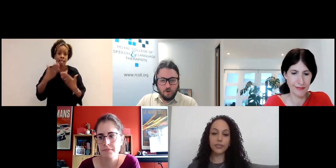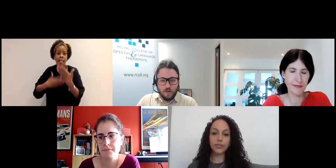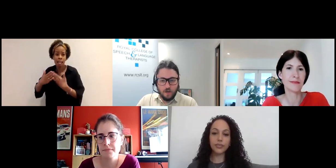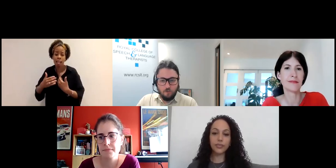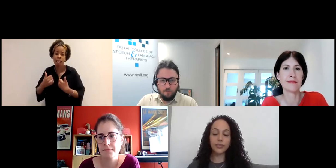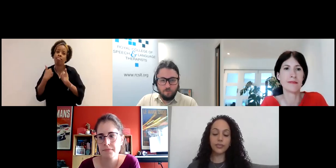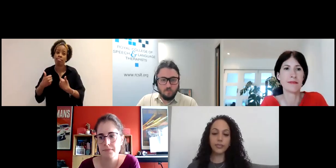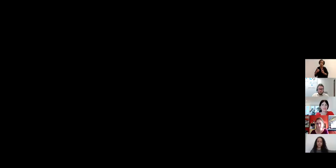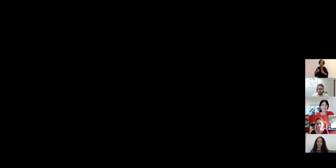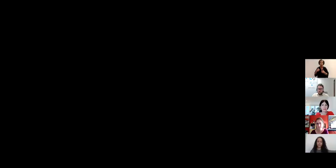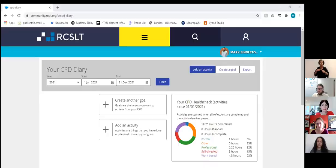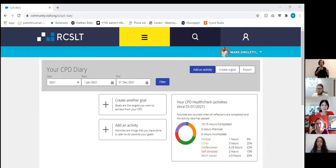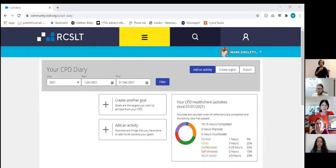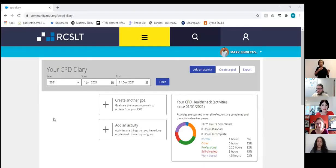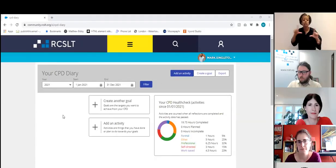my screen now.